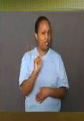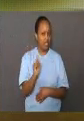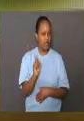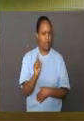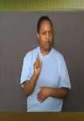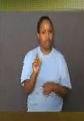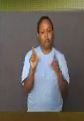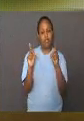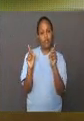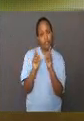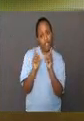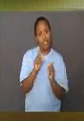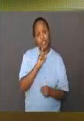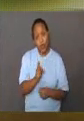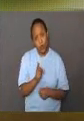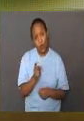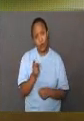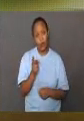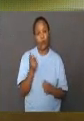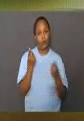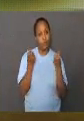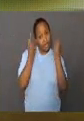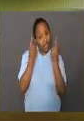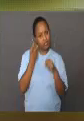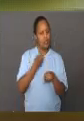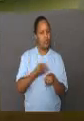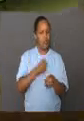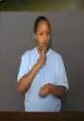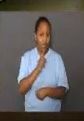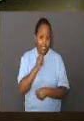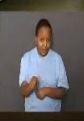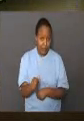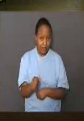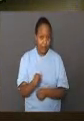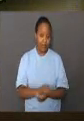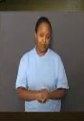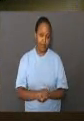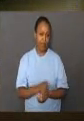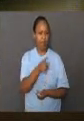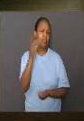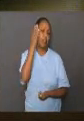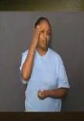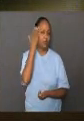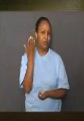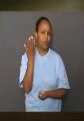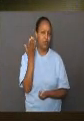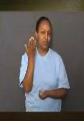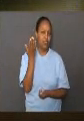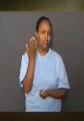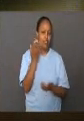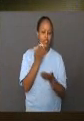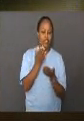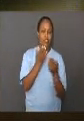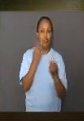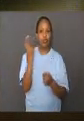discern when something is fair, is it, students? You know that the distribution